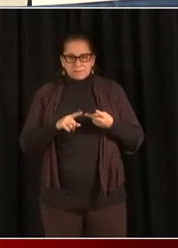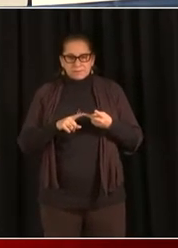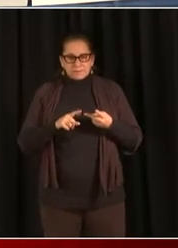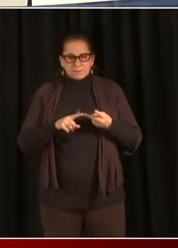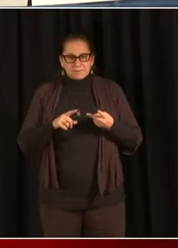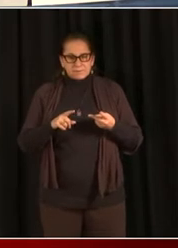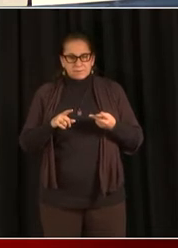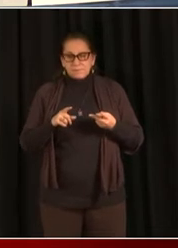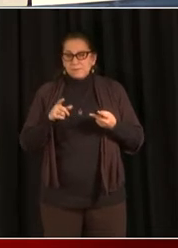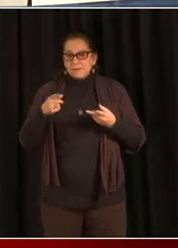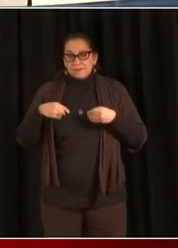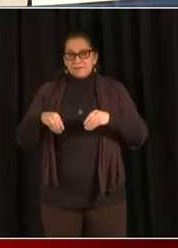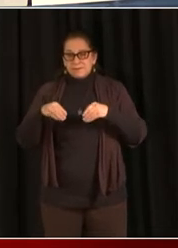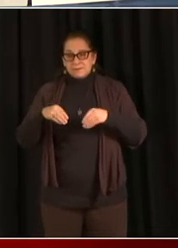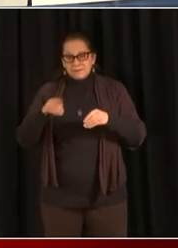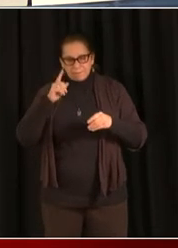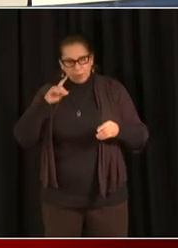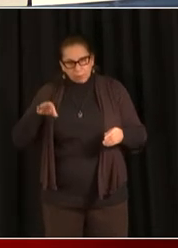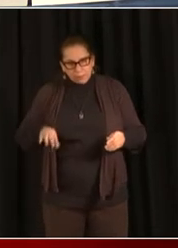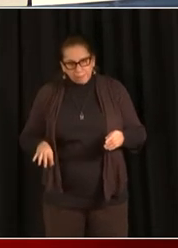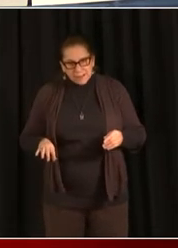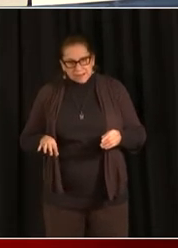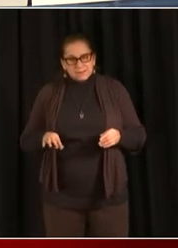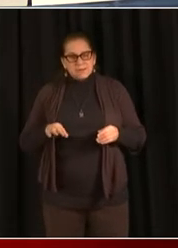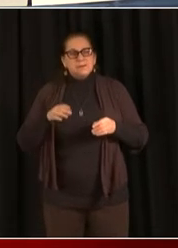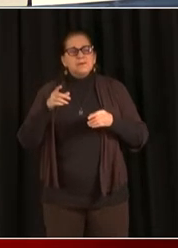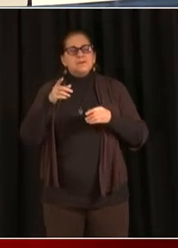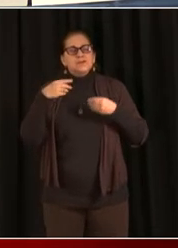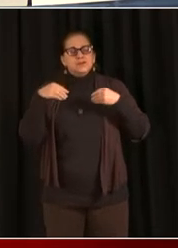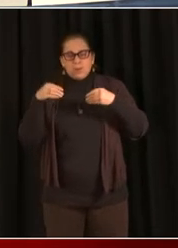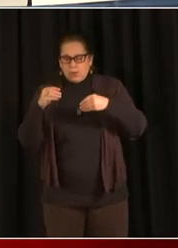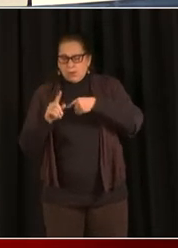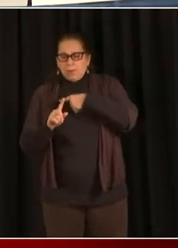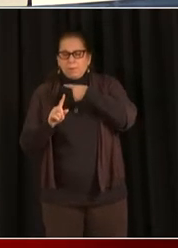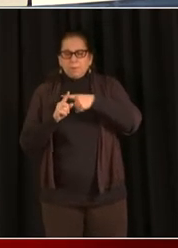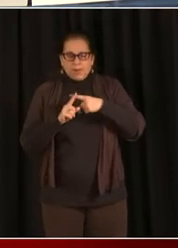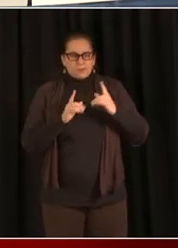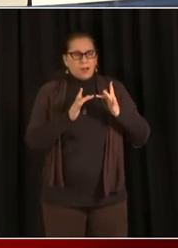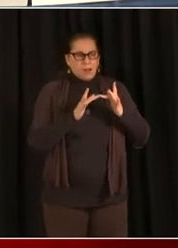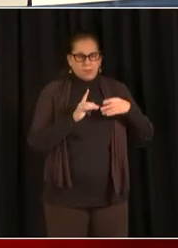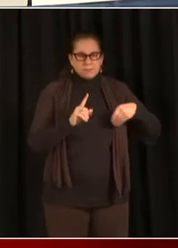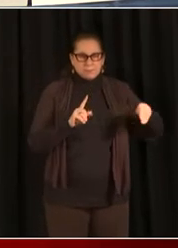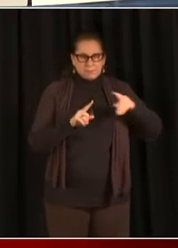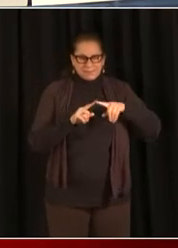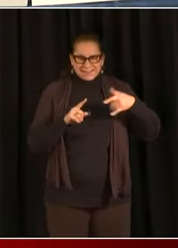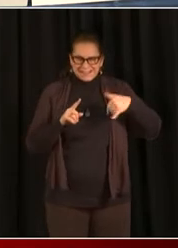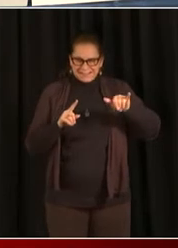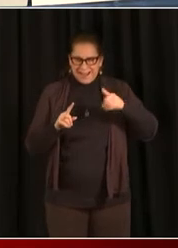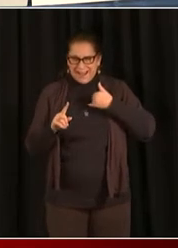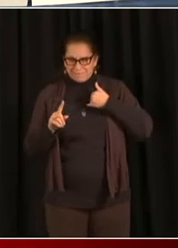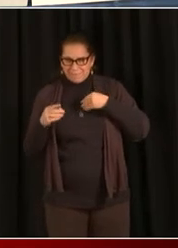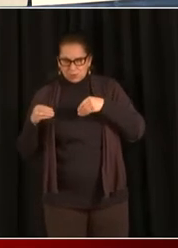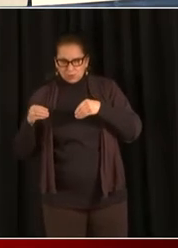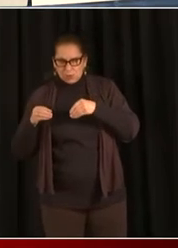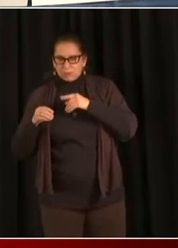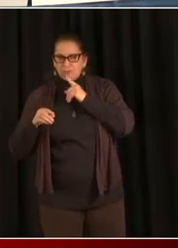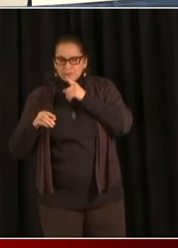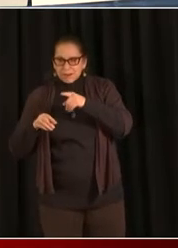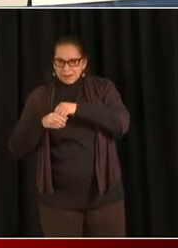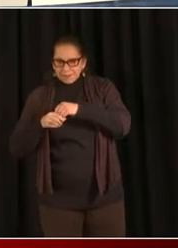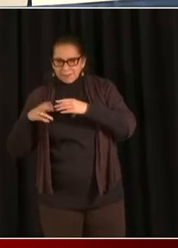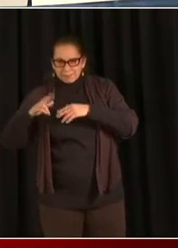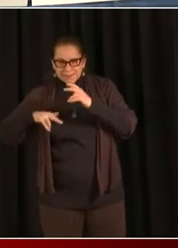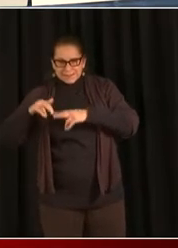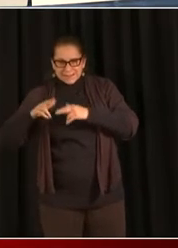retail business, you can also sell online as well, but it does need to be a storefront. You must also be currently open